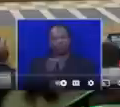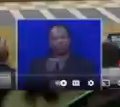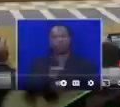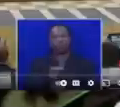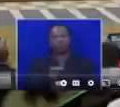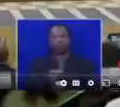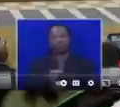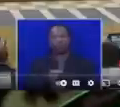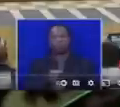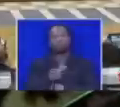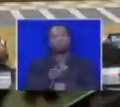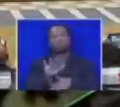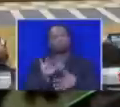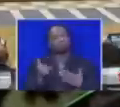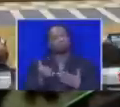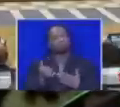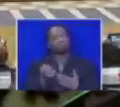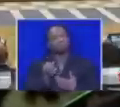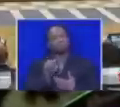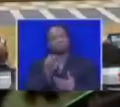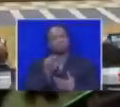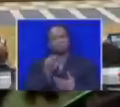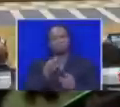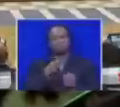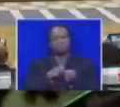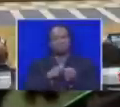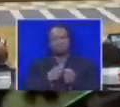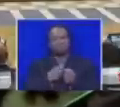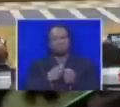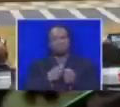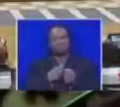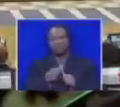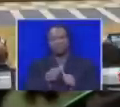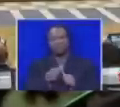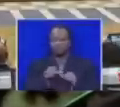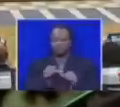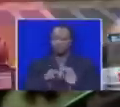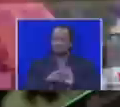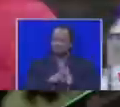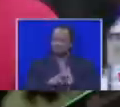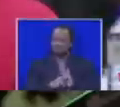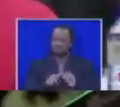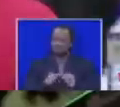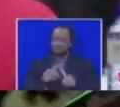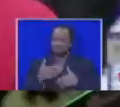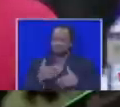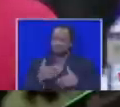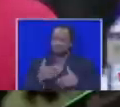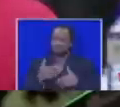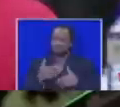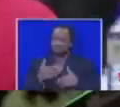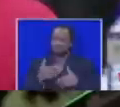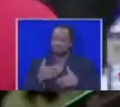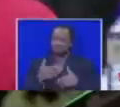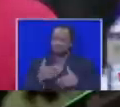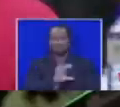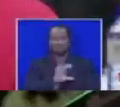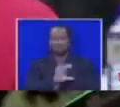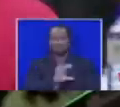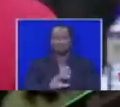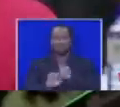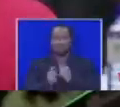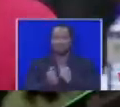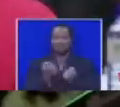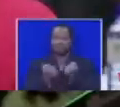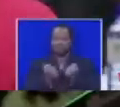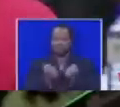We are raising a very simple matter, and we have followed the procedure. Following the Constitutional Court judgment,